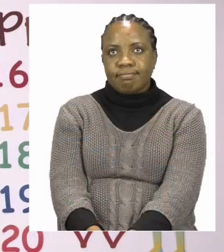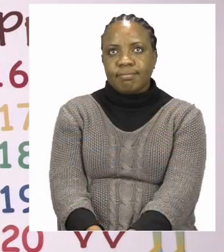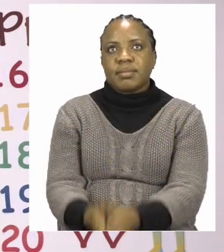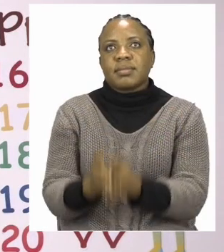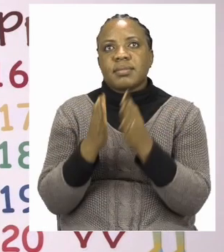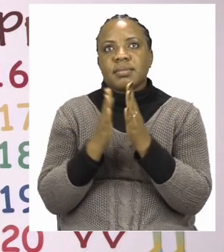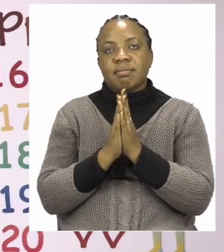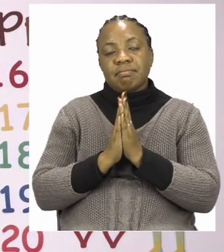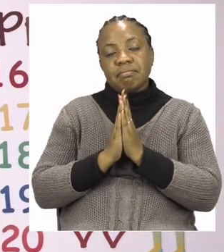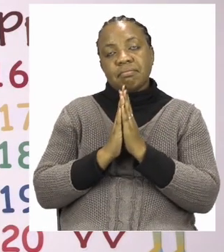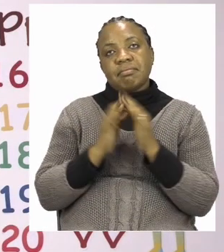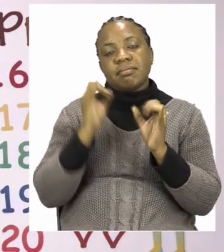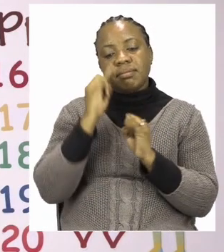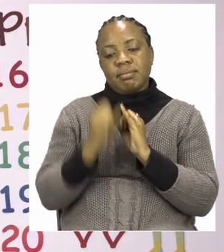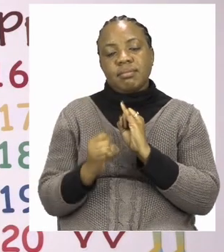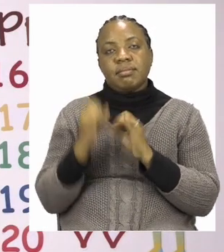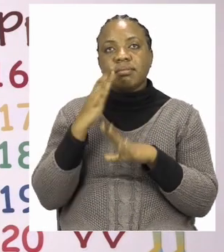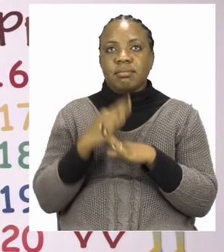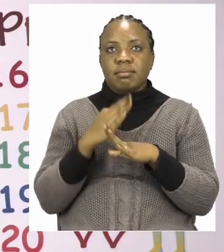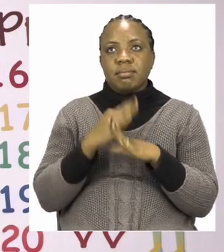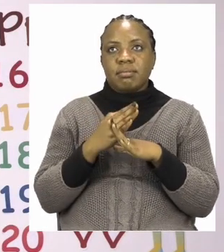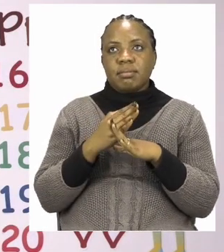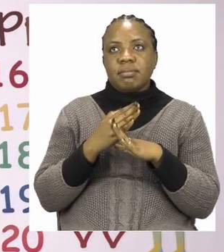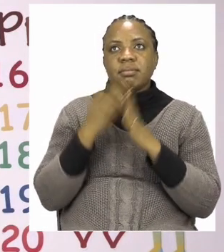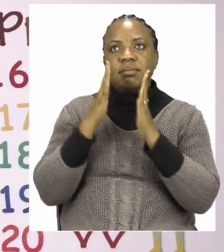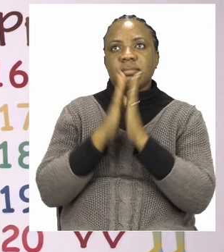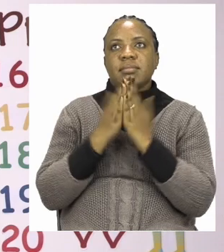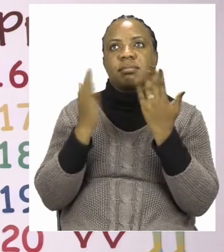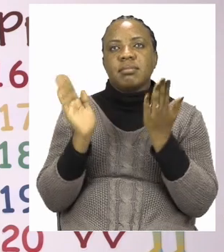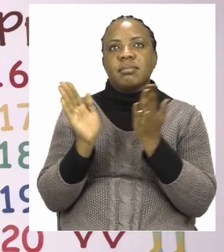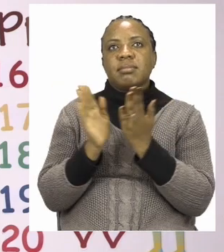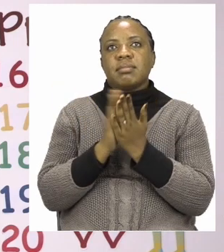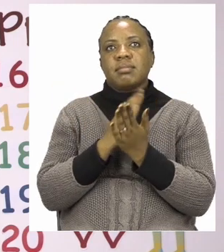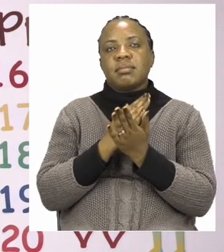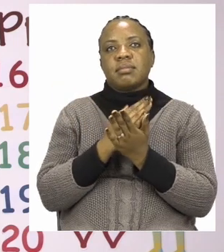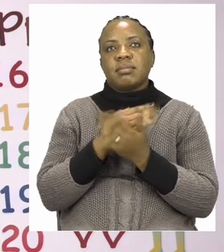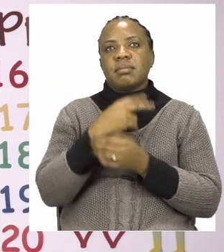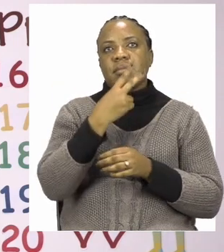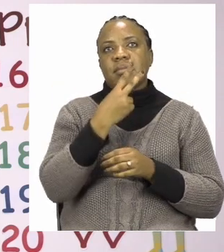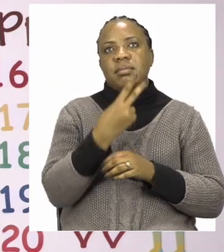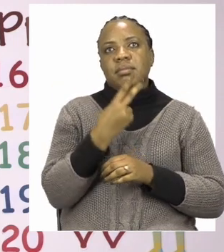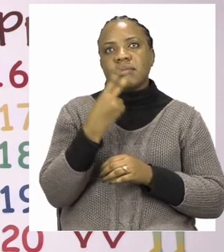To end our exercise today, boys and girls, we are going to go to page